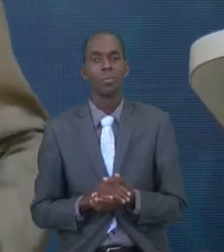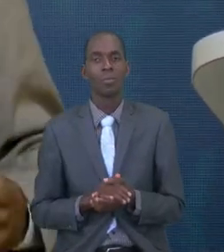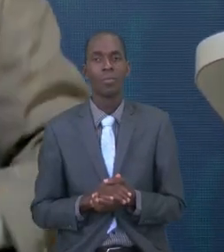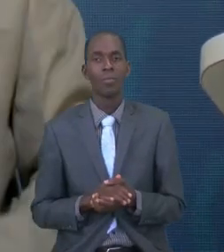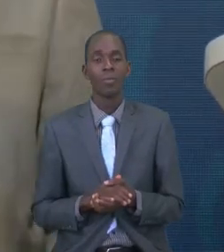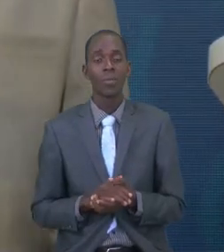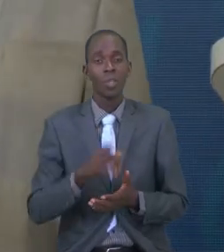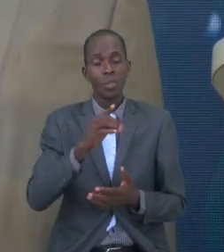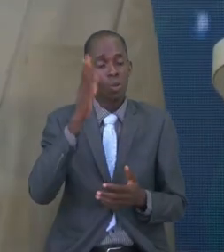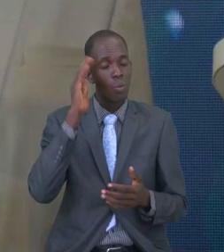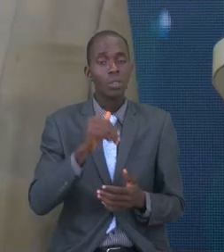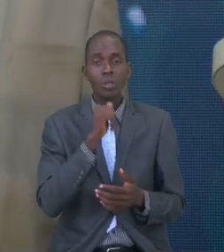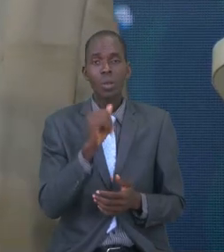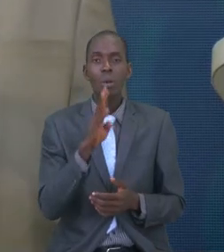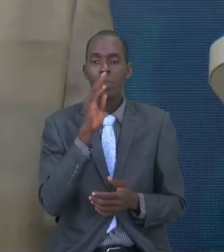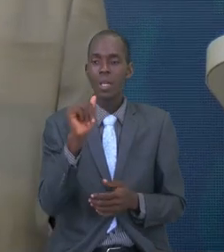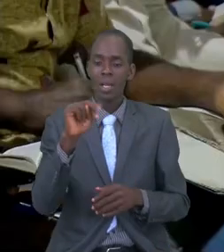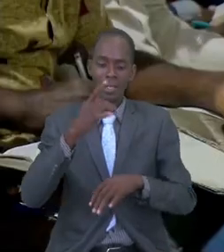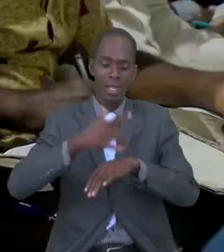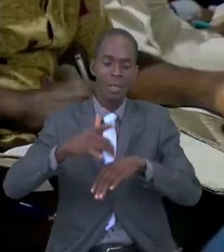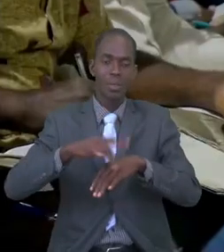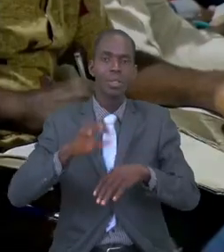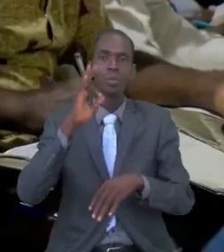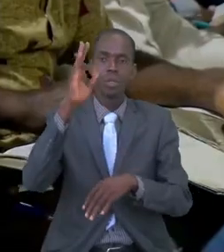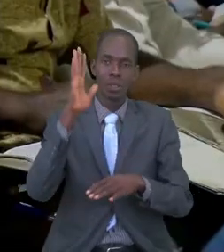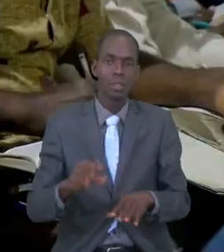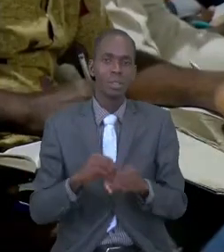not be an empty minister.